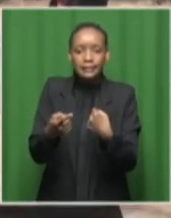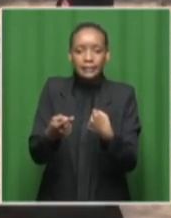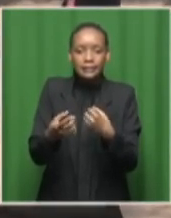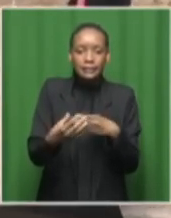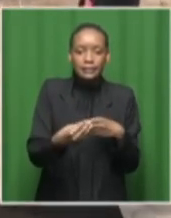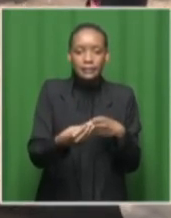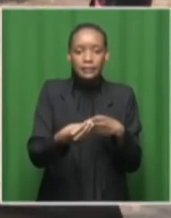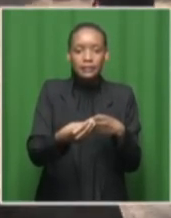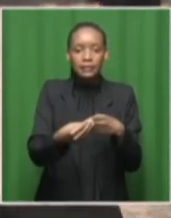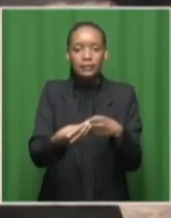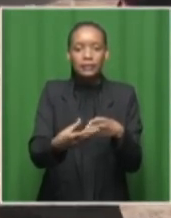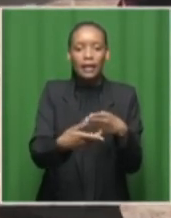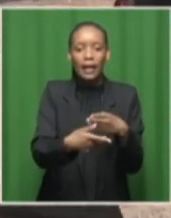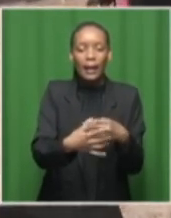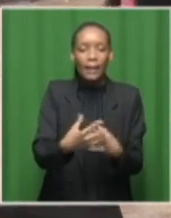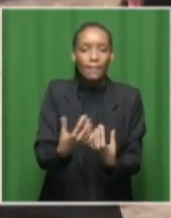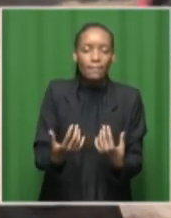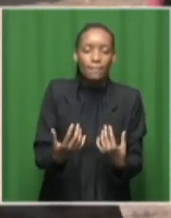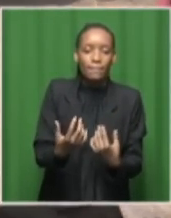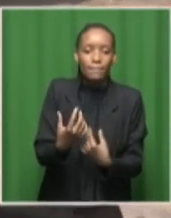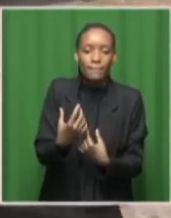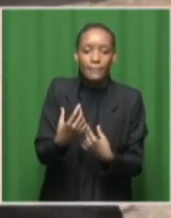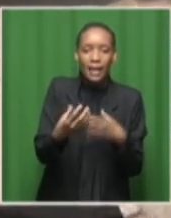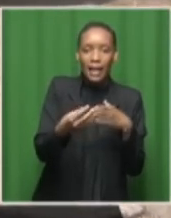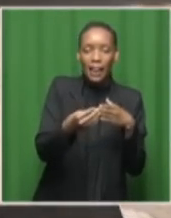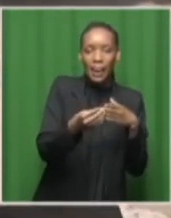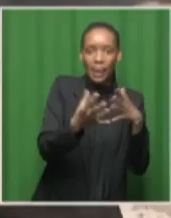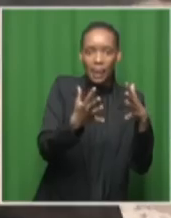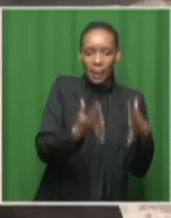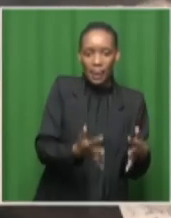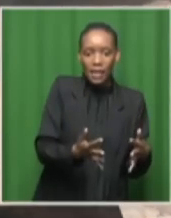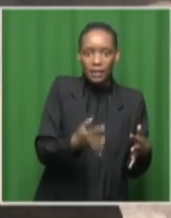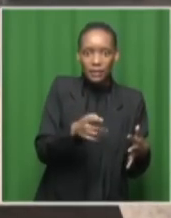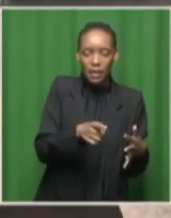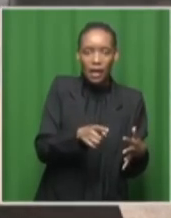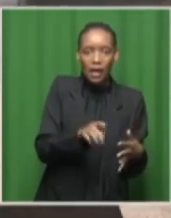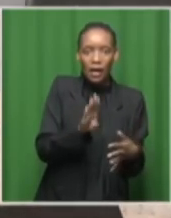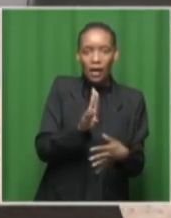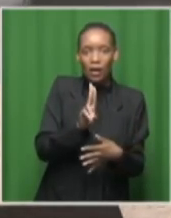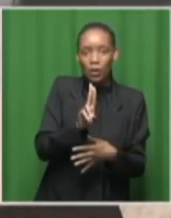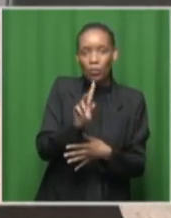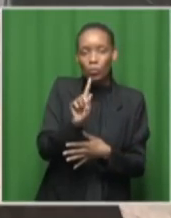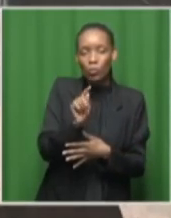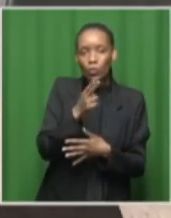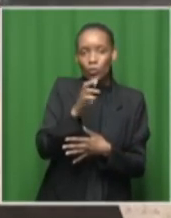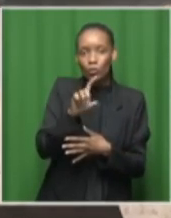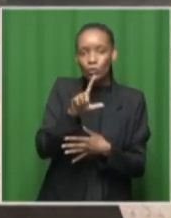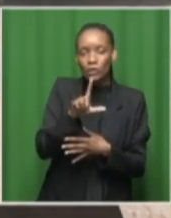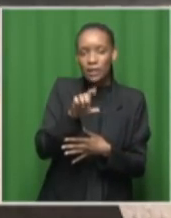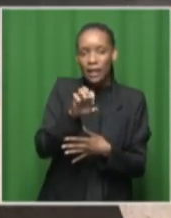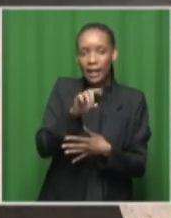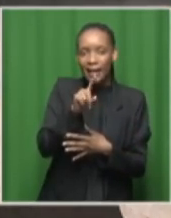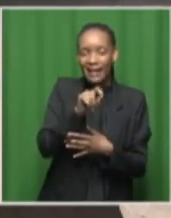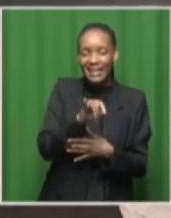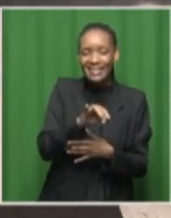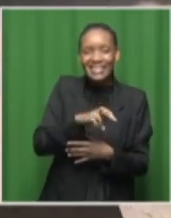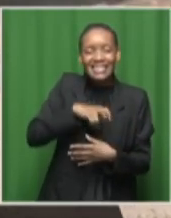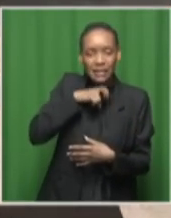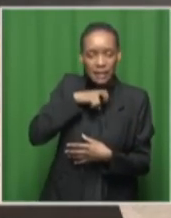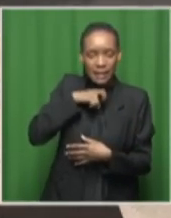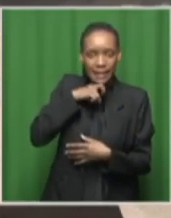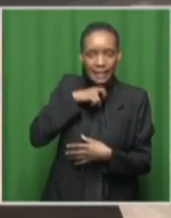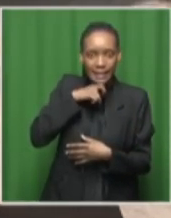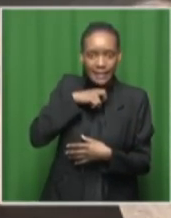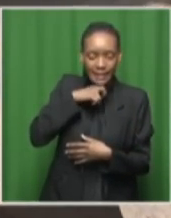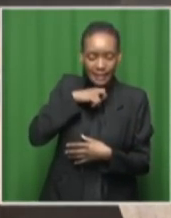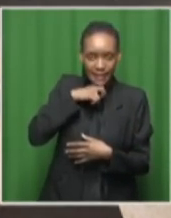the regent leader of Buthelezi clan, Inkosi Mbeyakhe